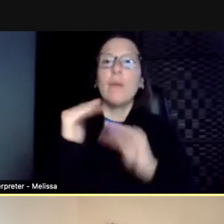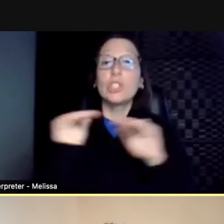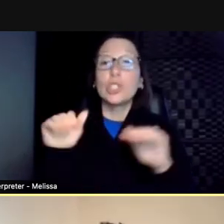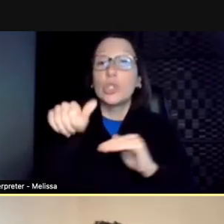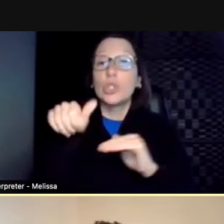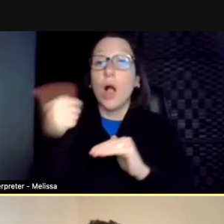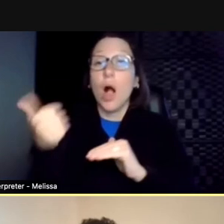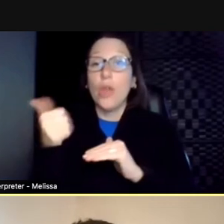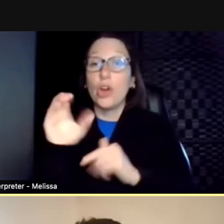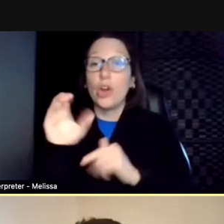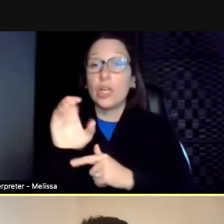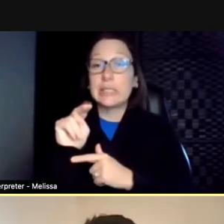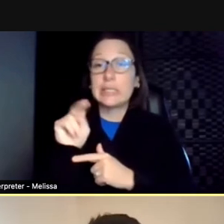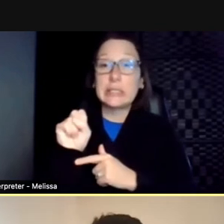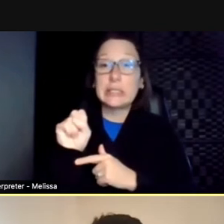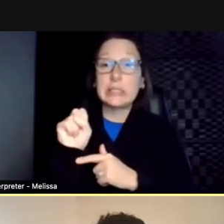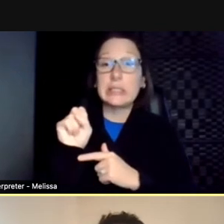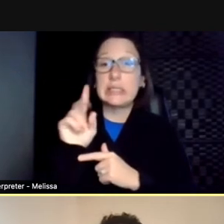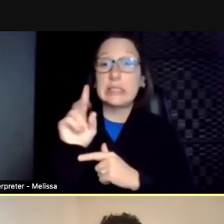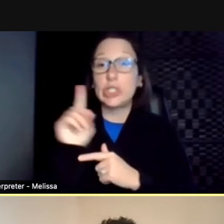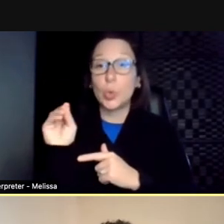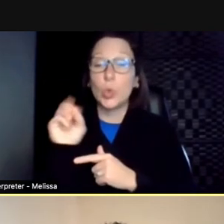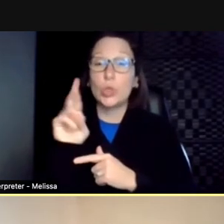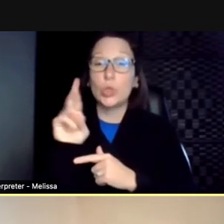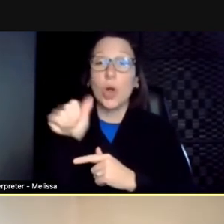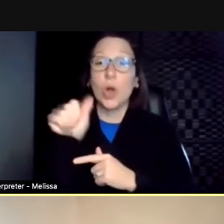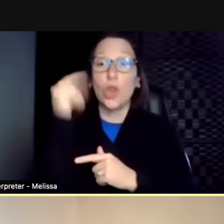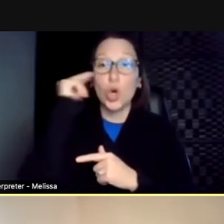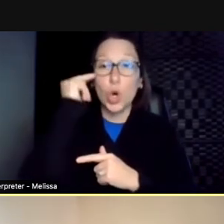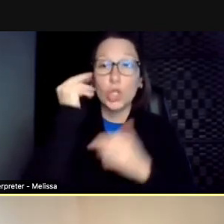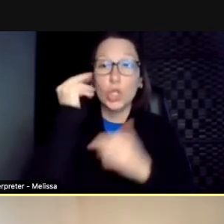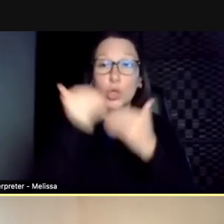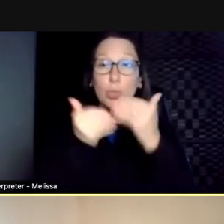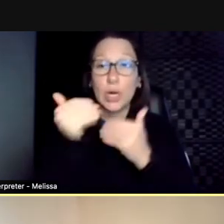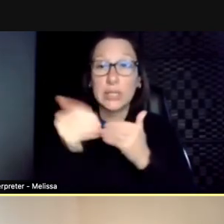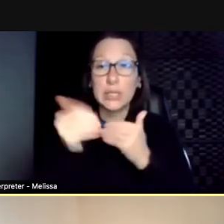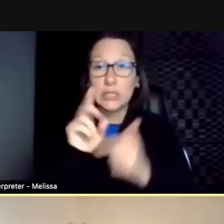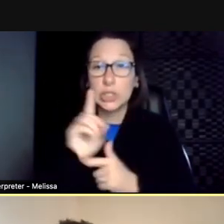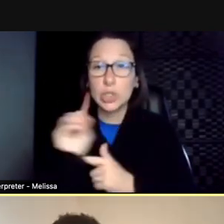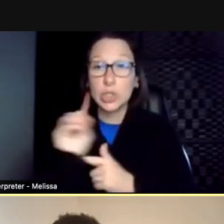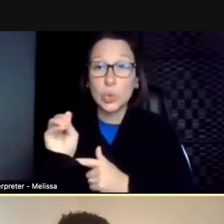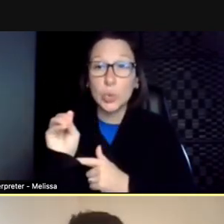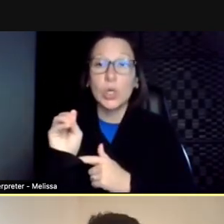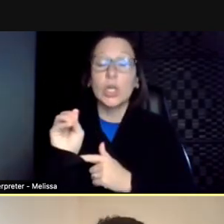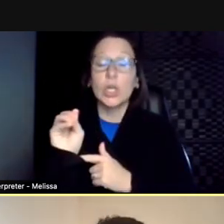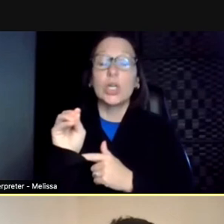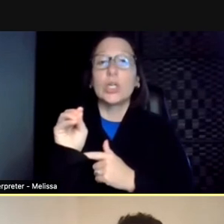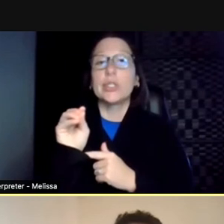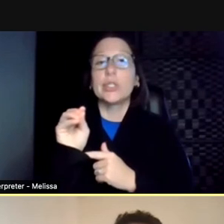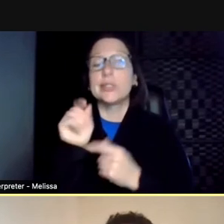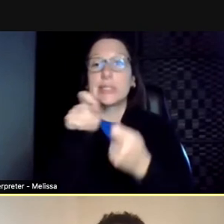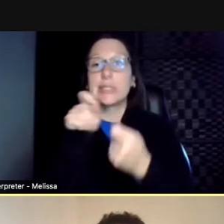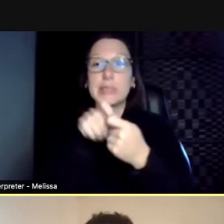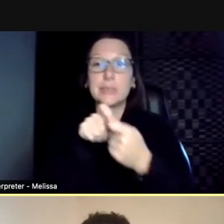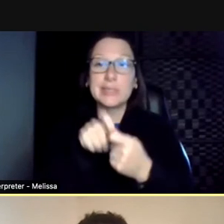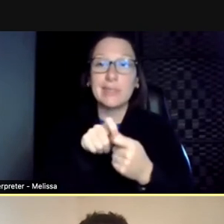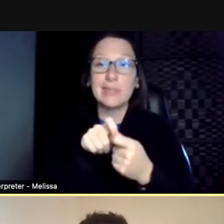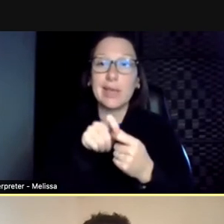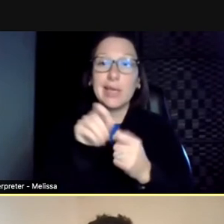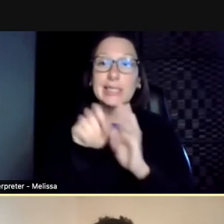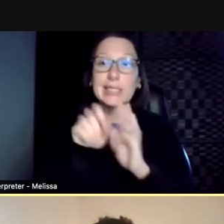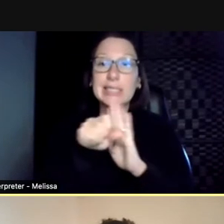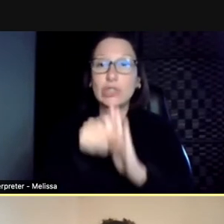other neurological processing conditions that kids with specific syndromes, chromosomal disorders might